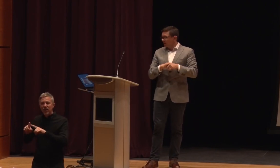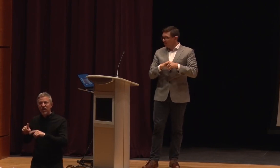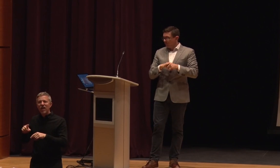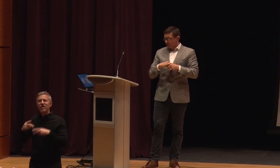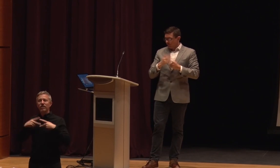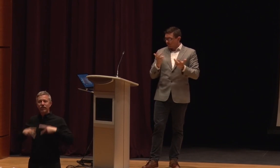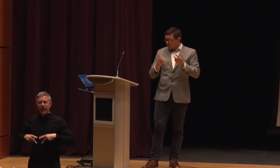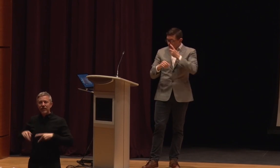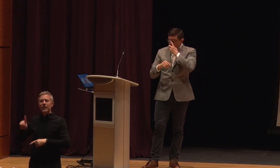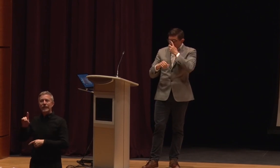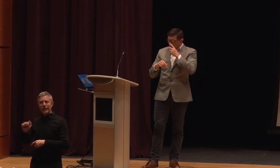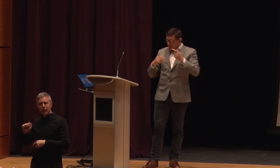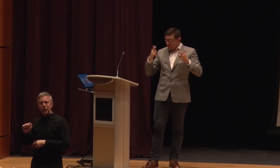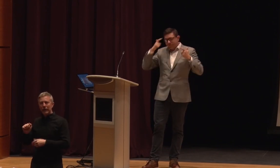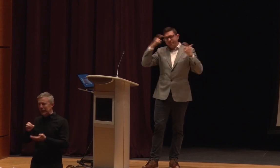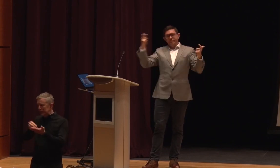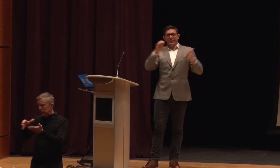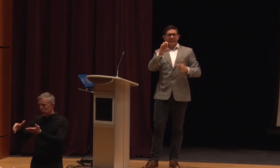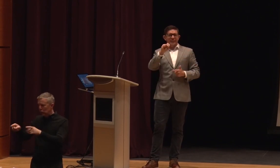in the classroom.